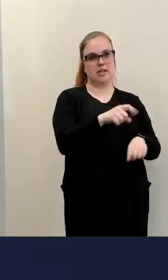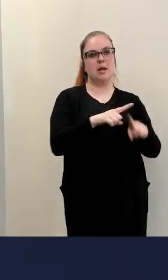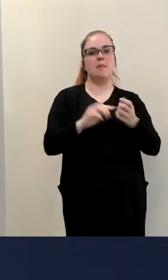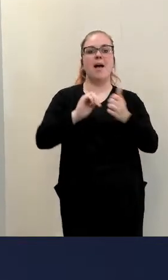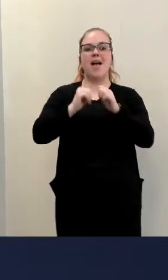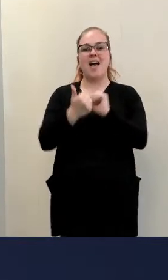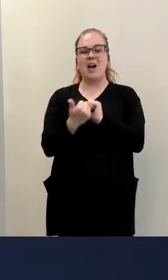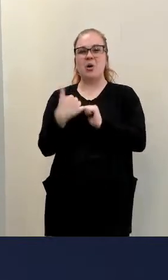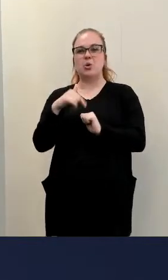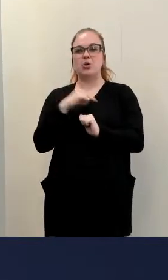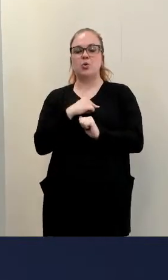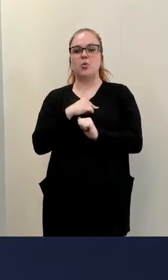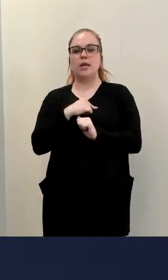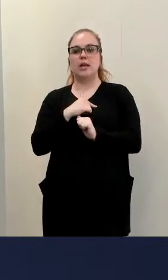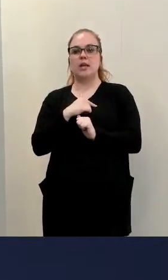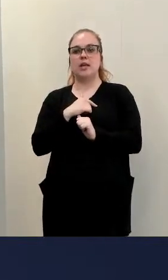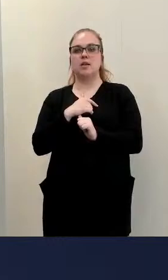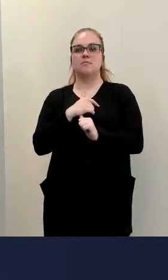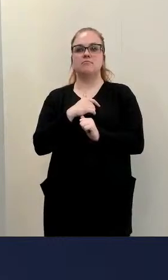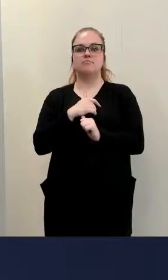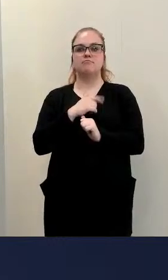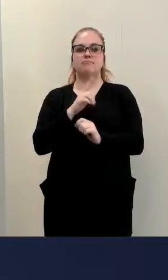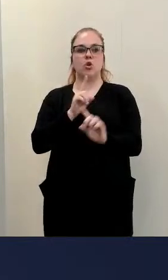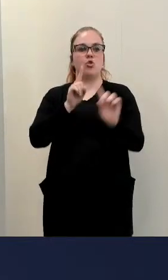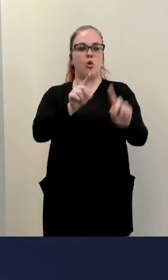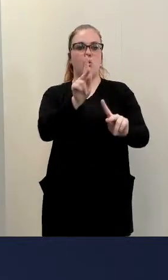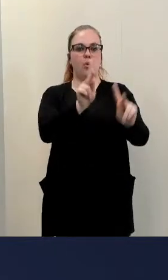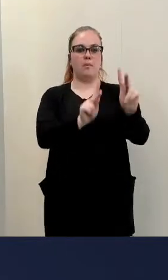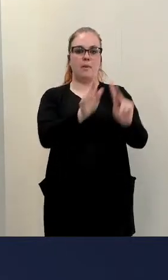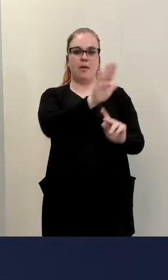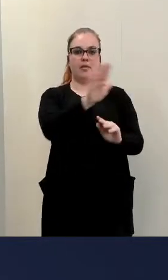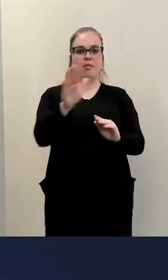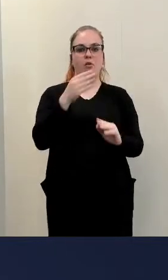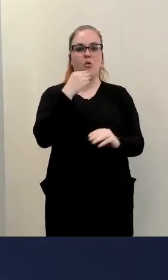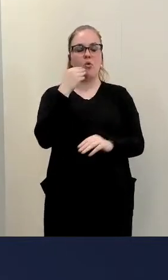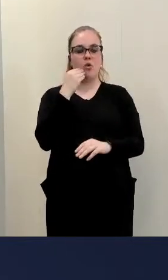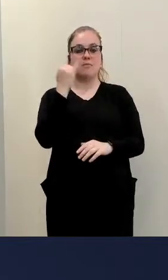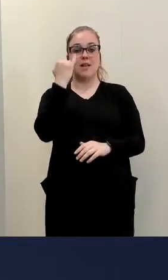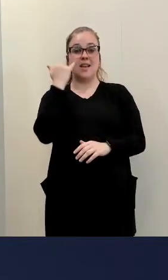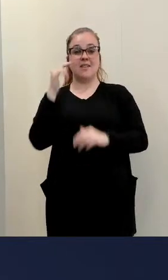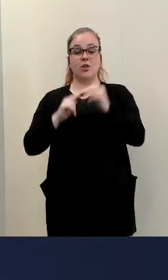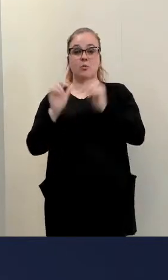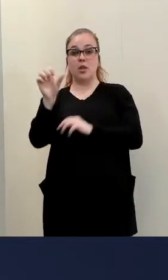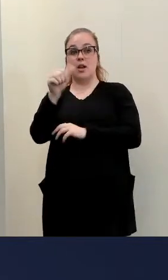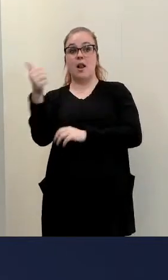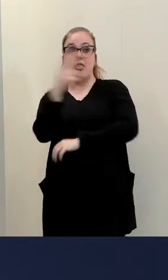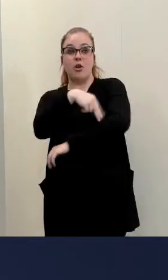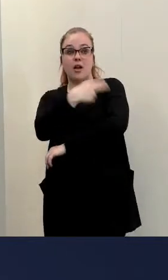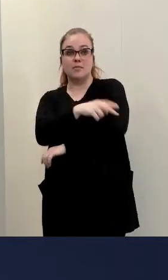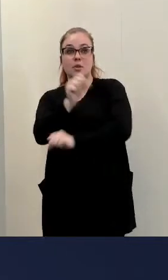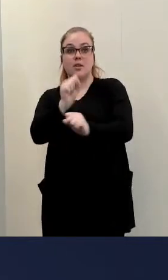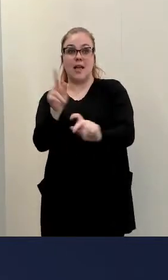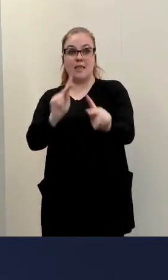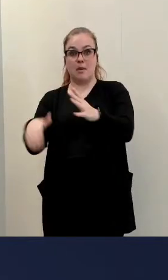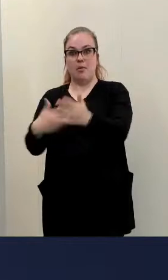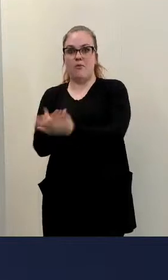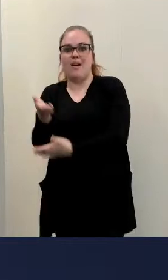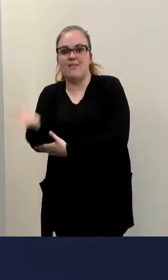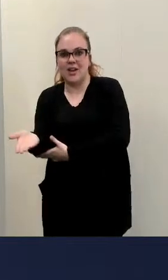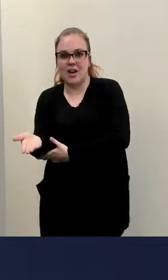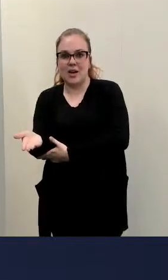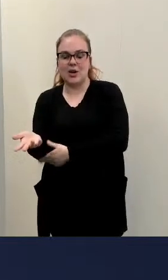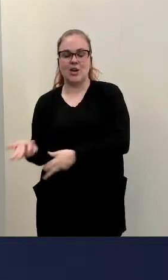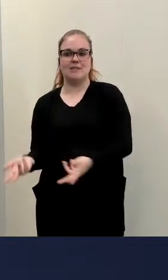we go about meeting people where they are? And even if you build another hospital, can the people get there?